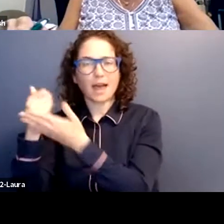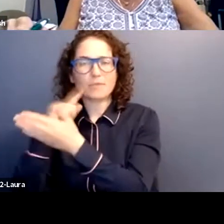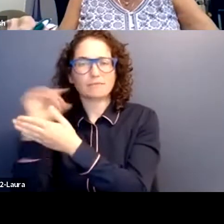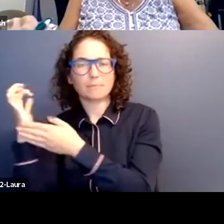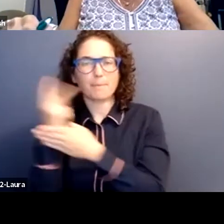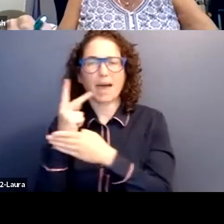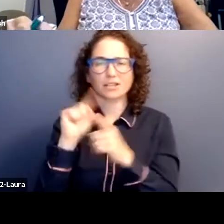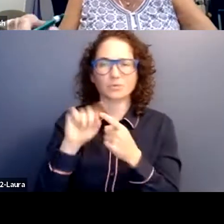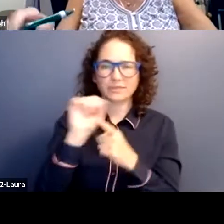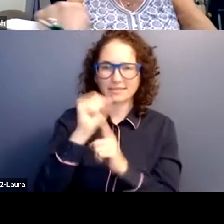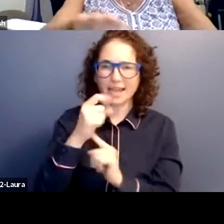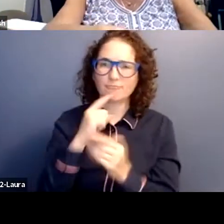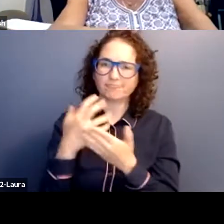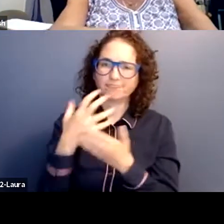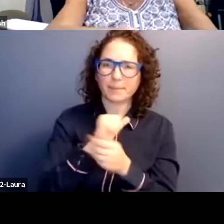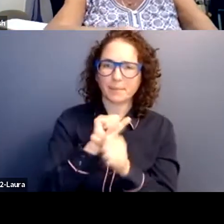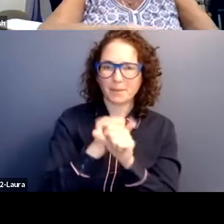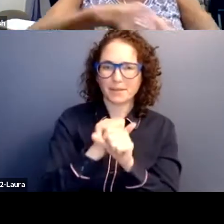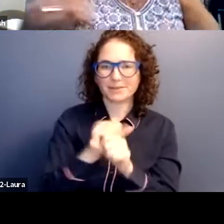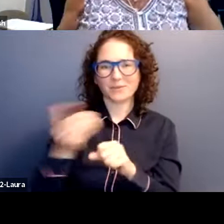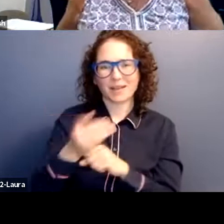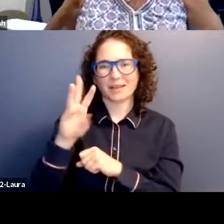employment. Please welcome Wendy Hirsch.